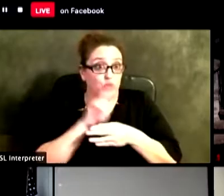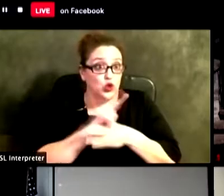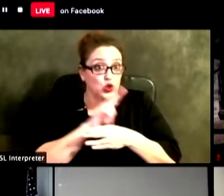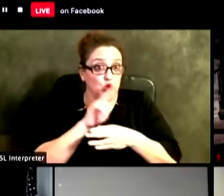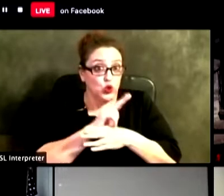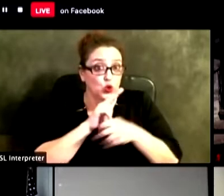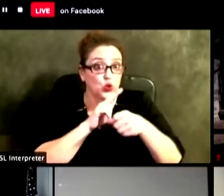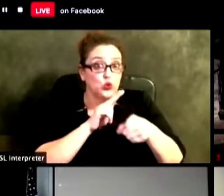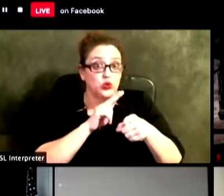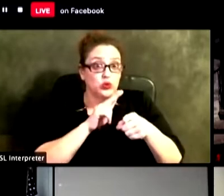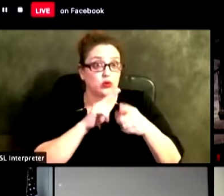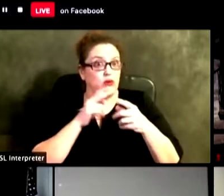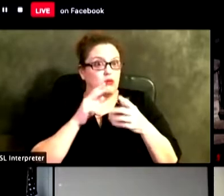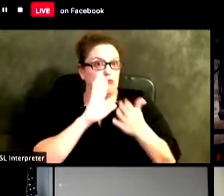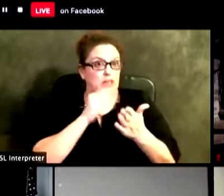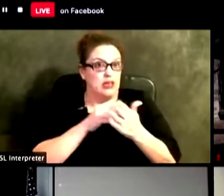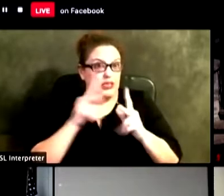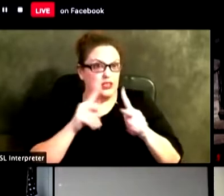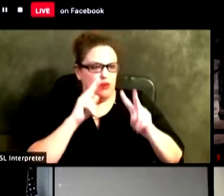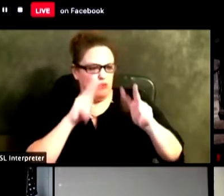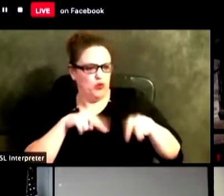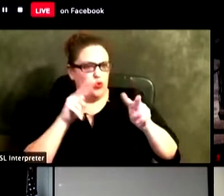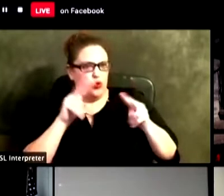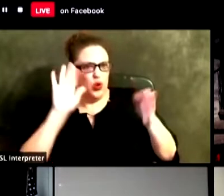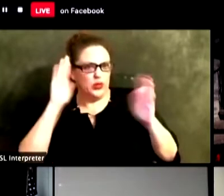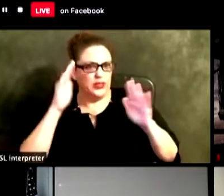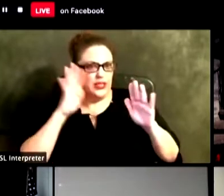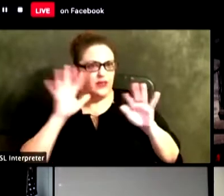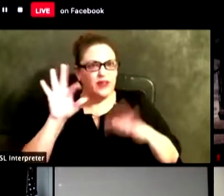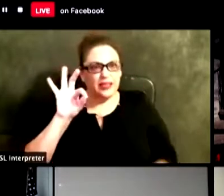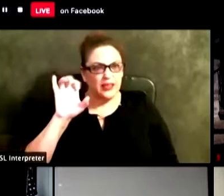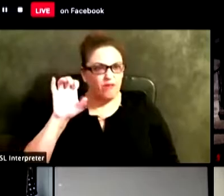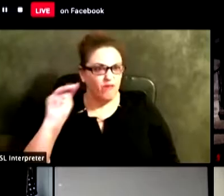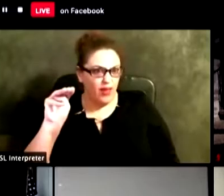that are perceived as femme. In a way that